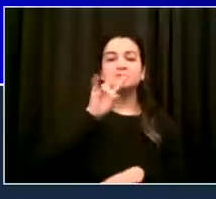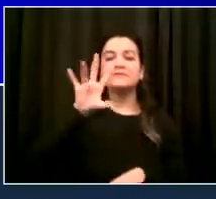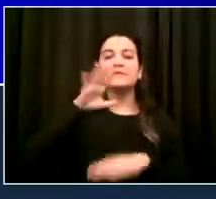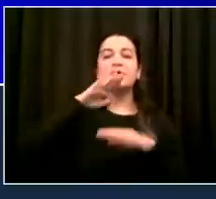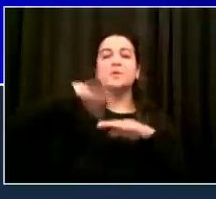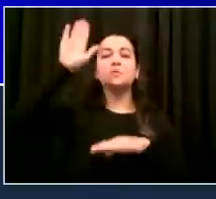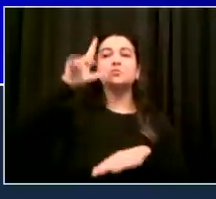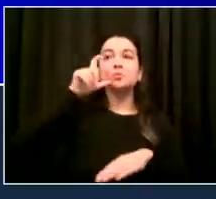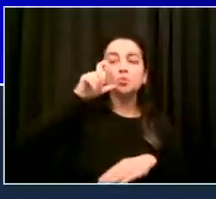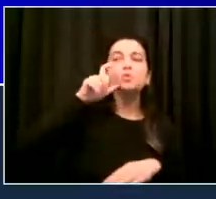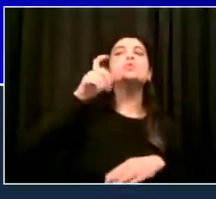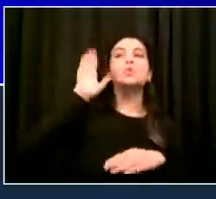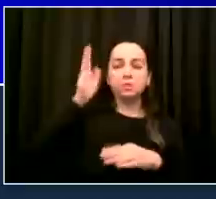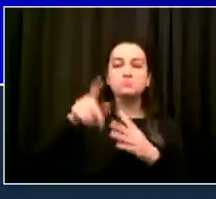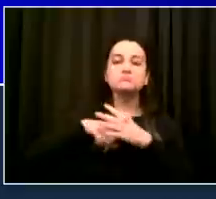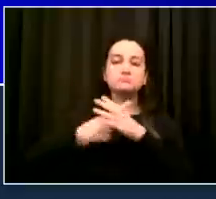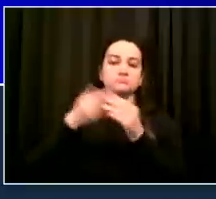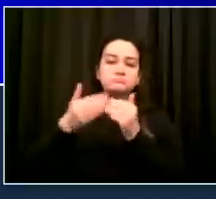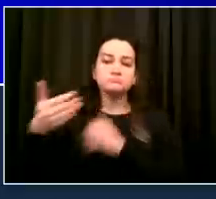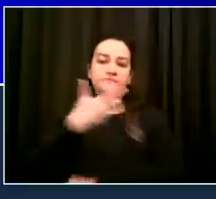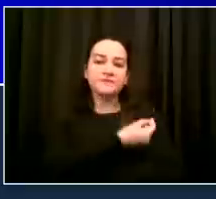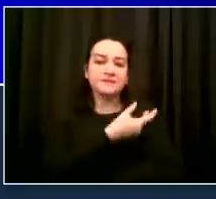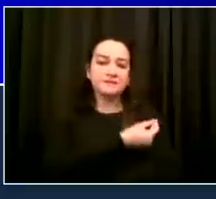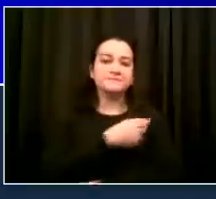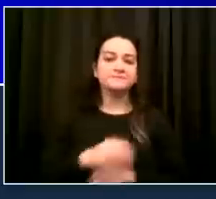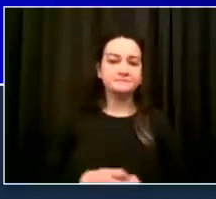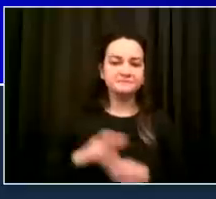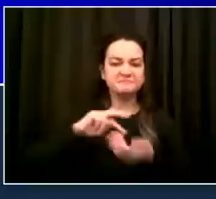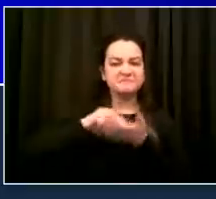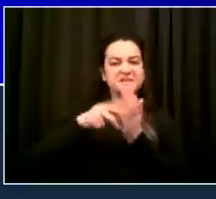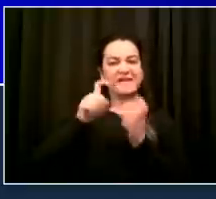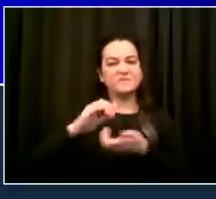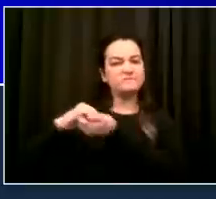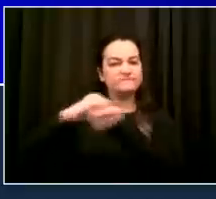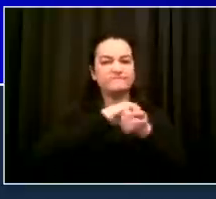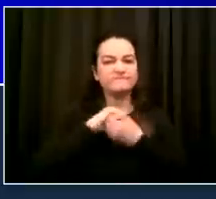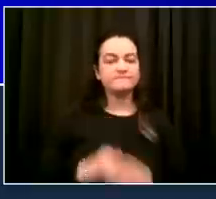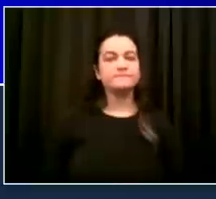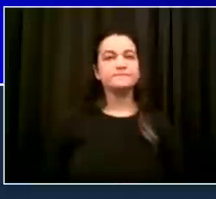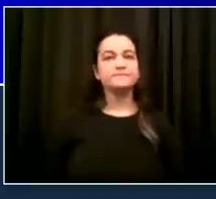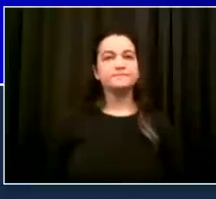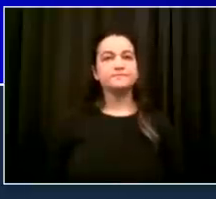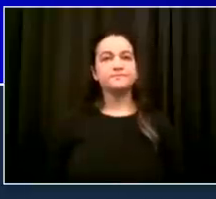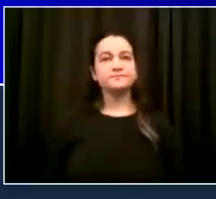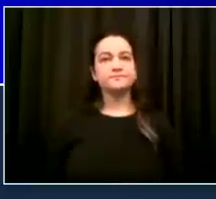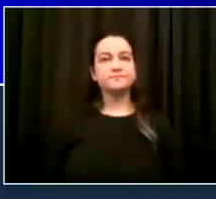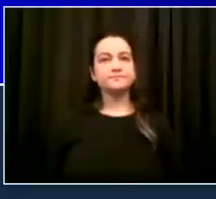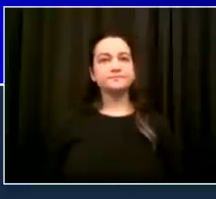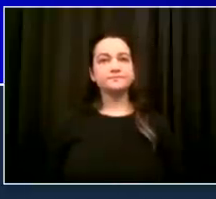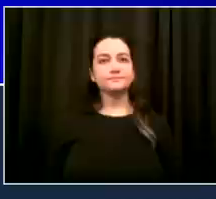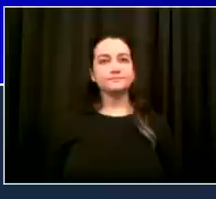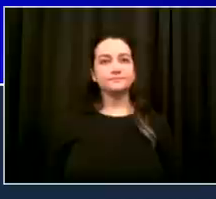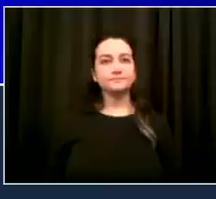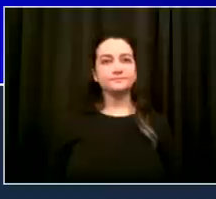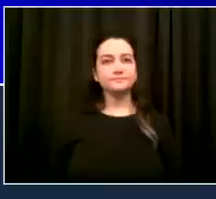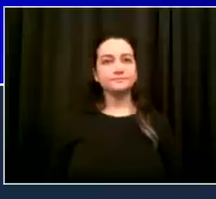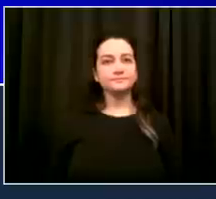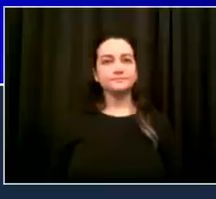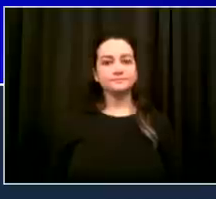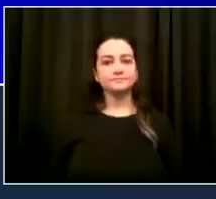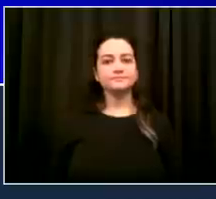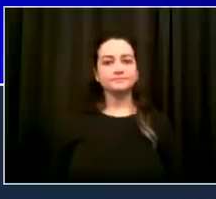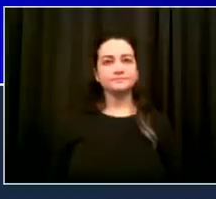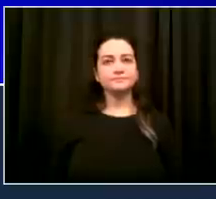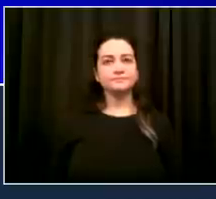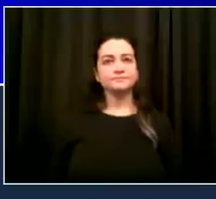education, connecting with seniors, helping to make sure people understand the vaccine and are ready to get it. We also, through that